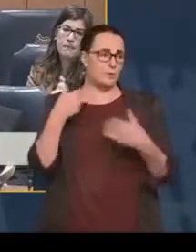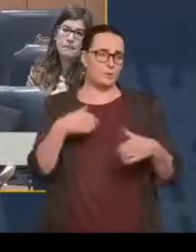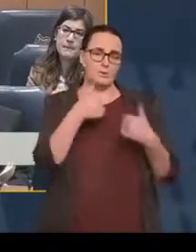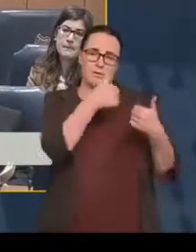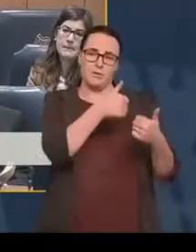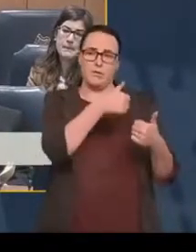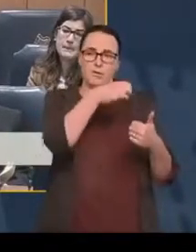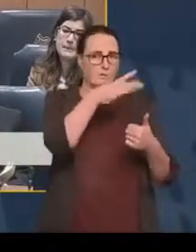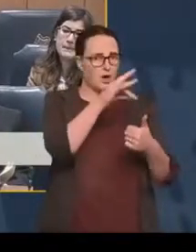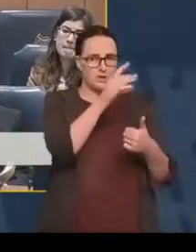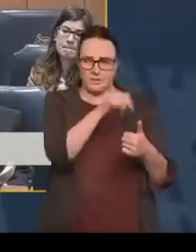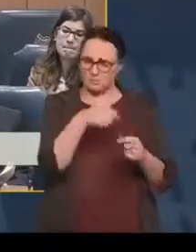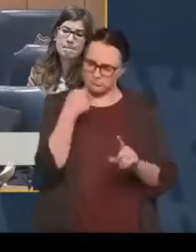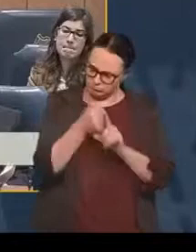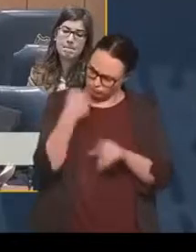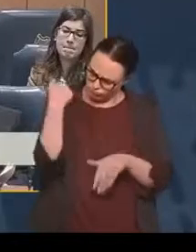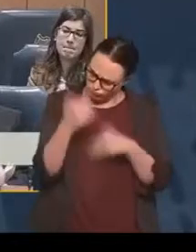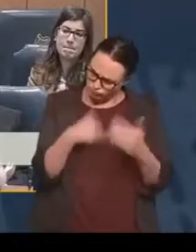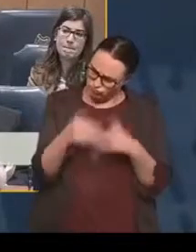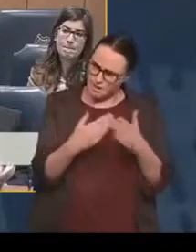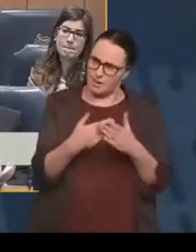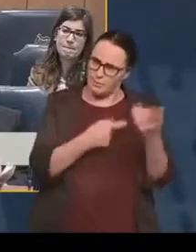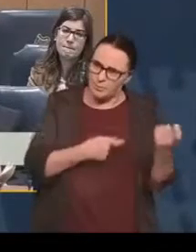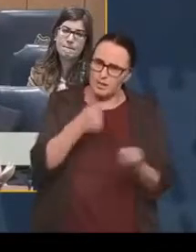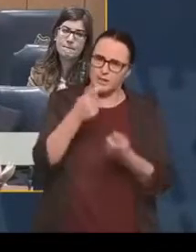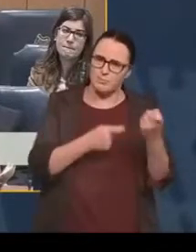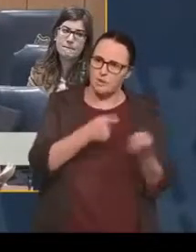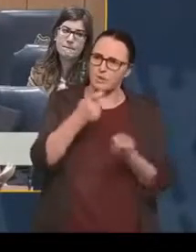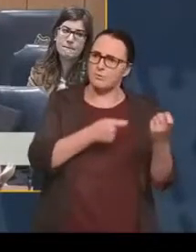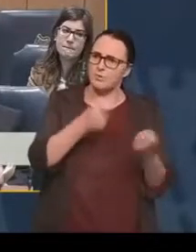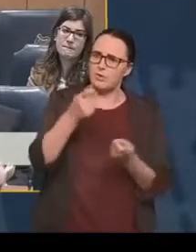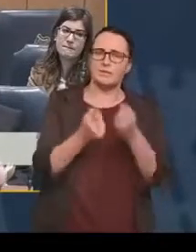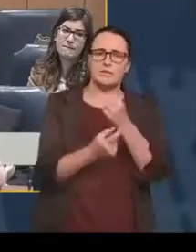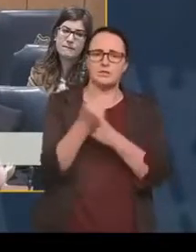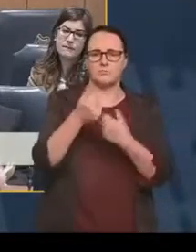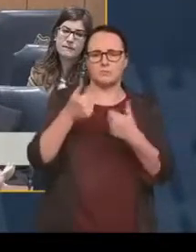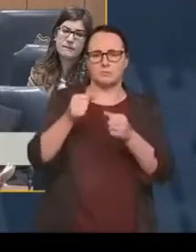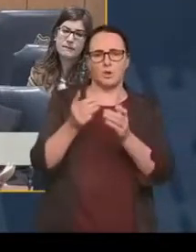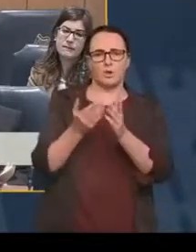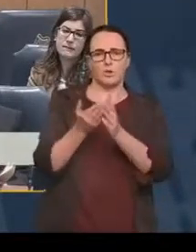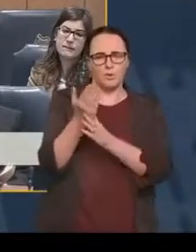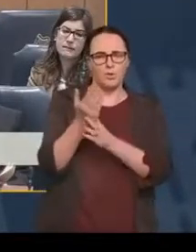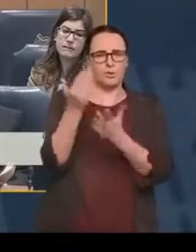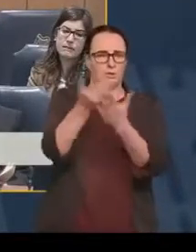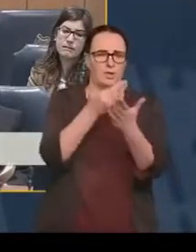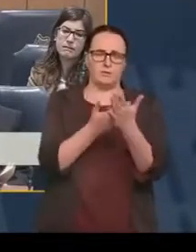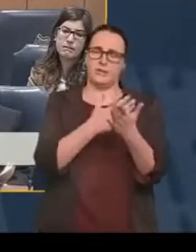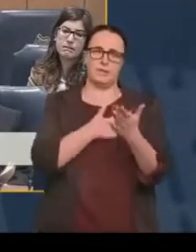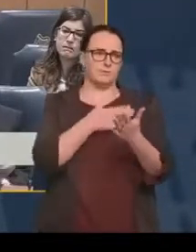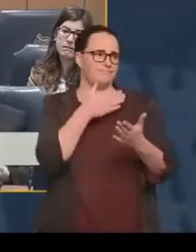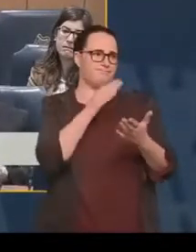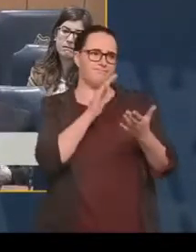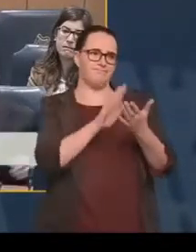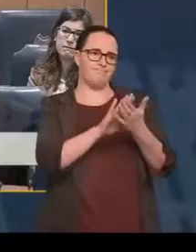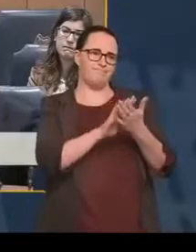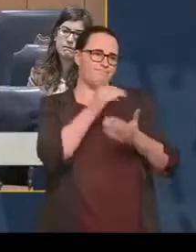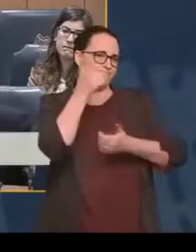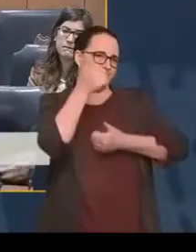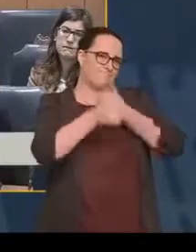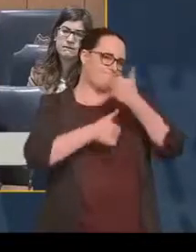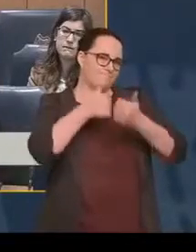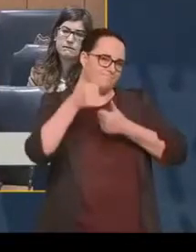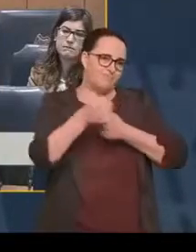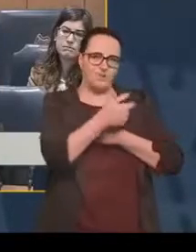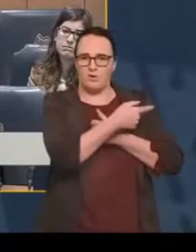he stuck at it. He kept on highlighting the issue. He brought the legislation through, and I'd like to commend